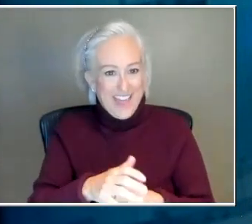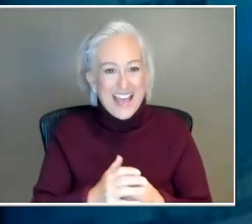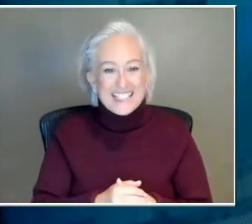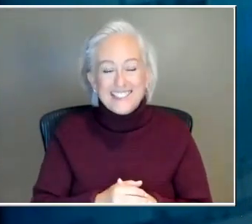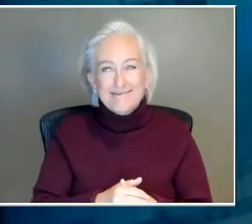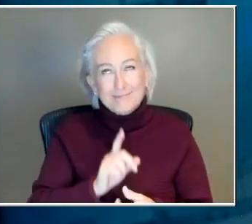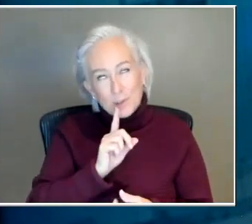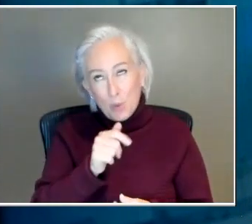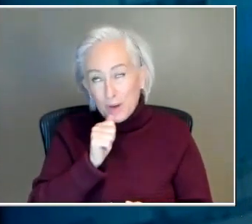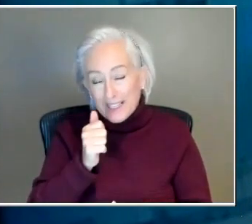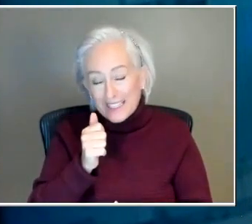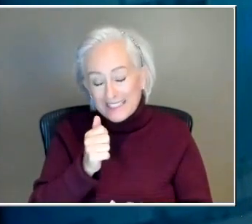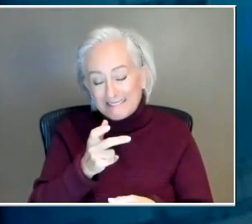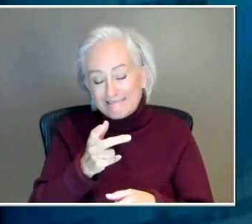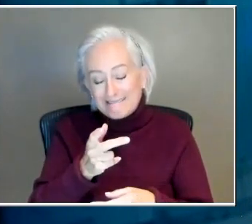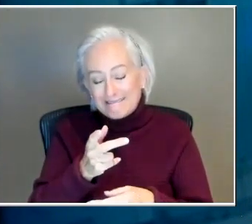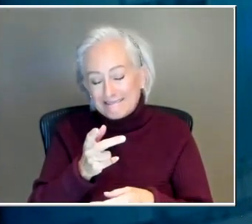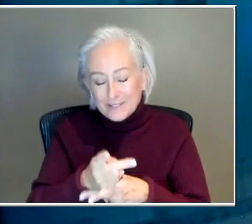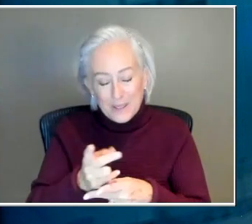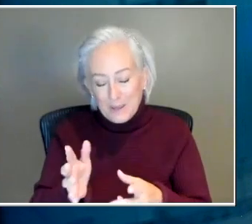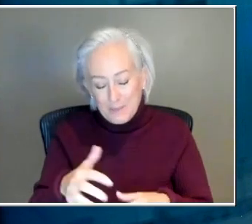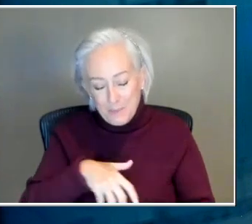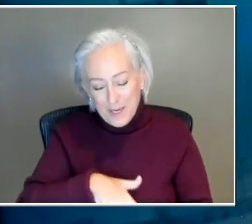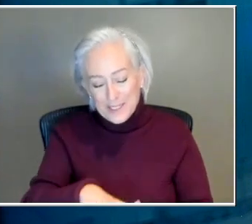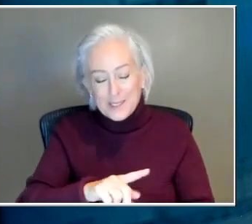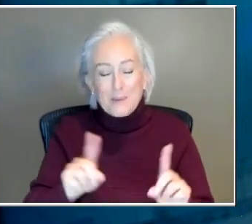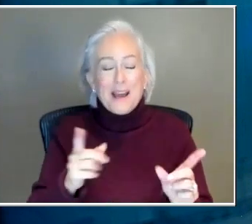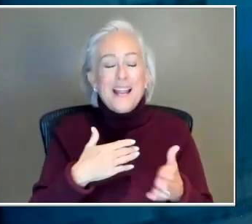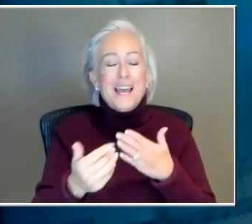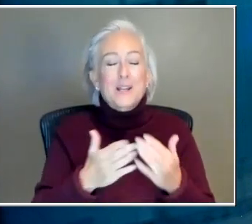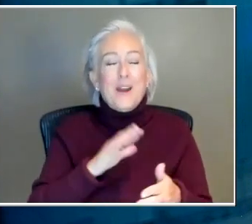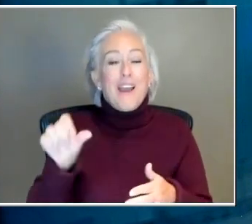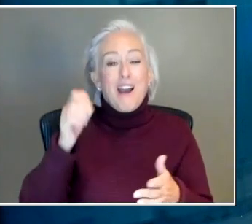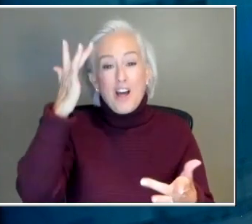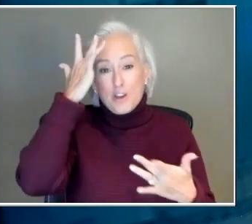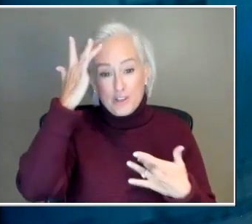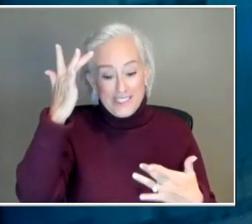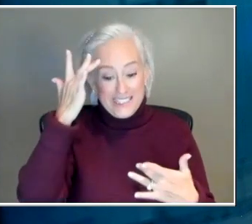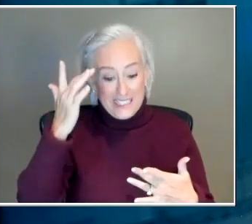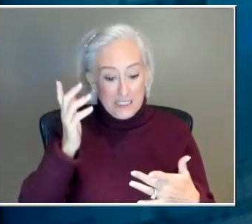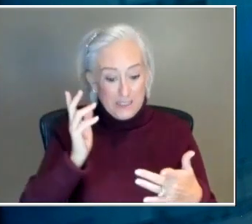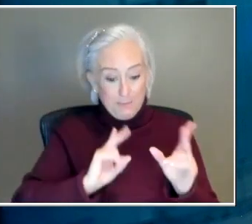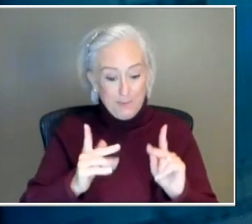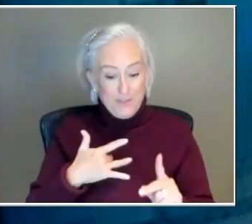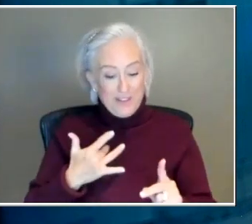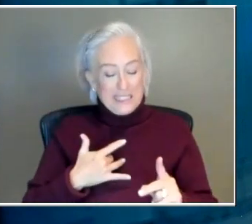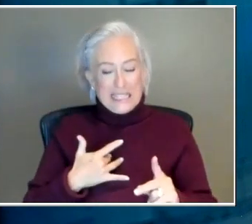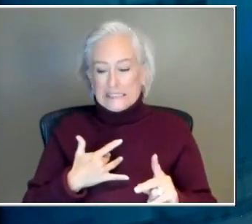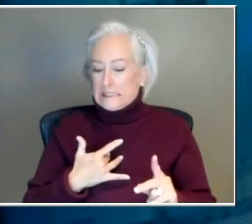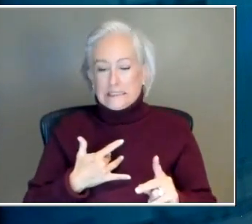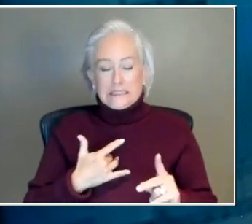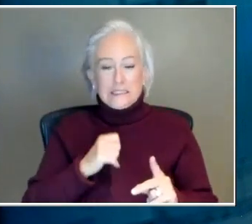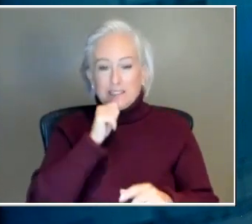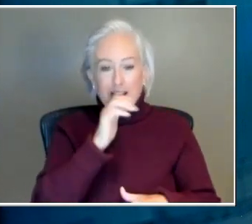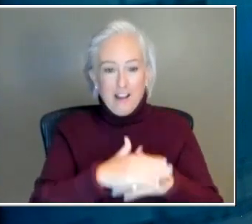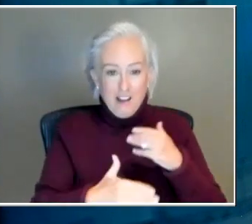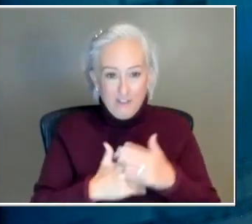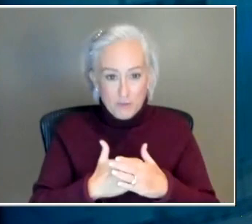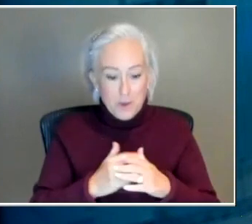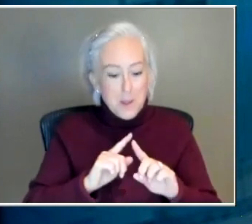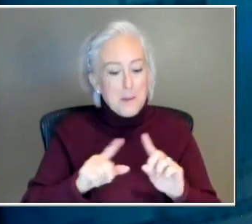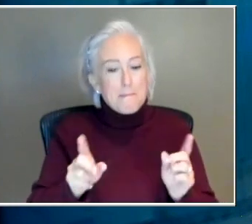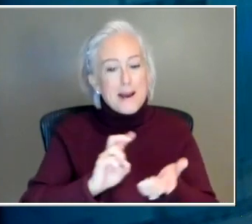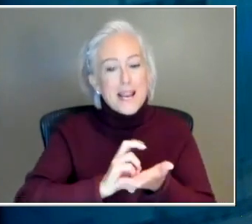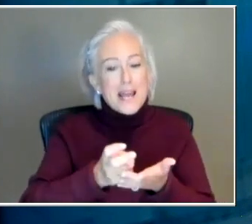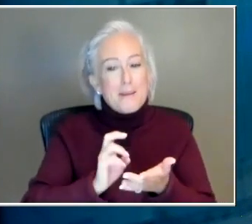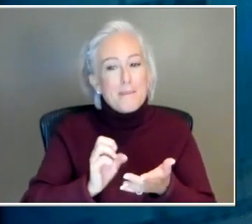But when there's another disease, it makes a lot of people uncomfortable, OBs and neurologists alike. And epilepsy is actually very easily treated during